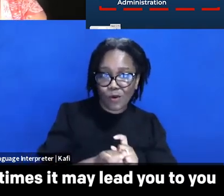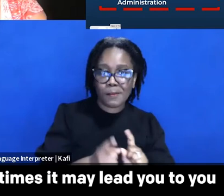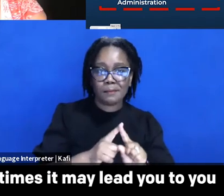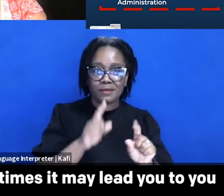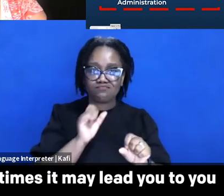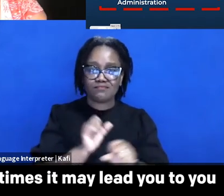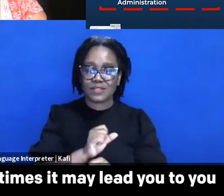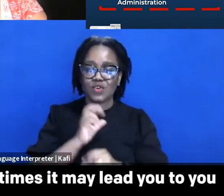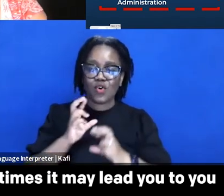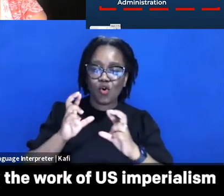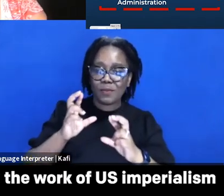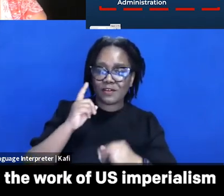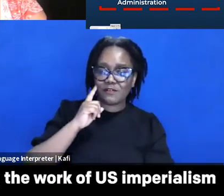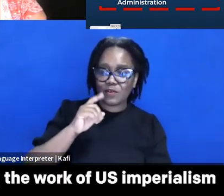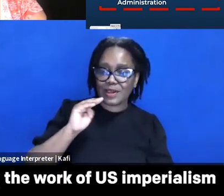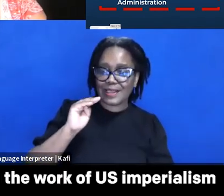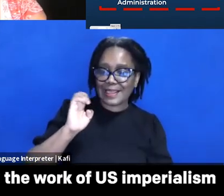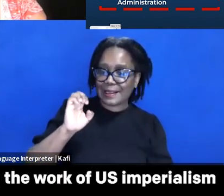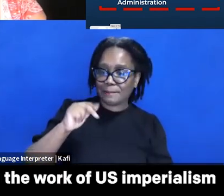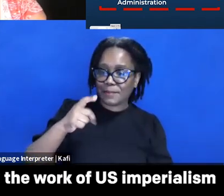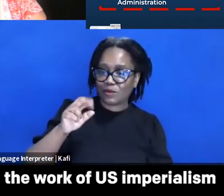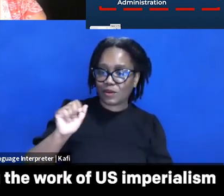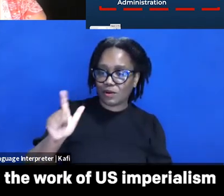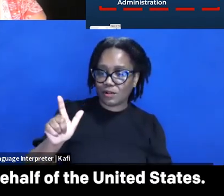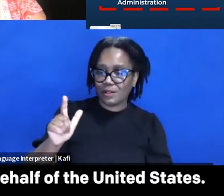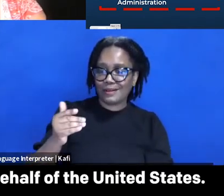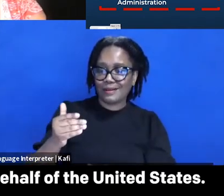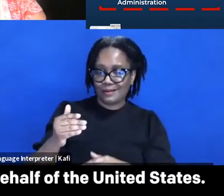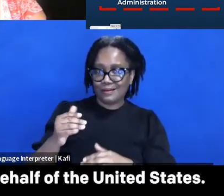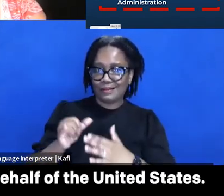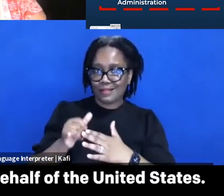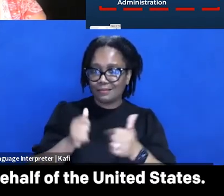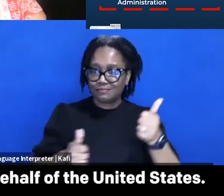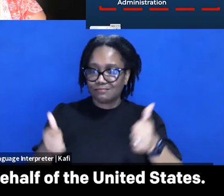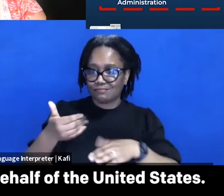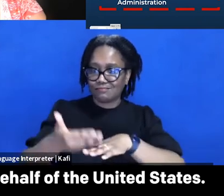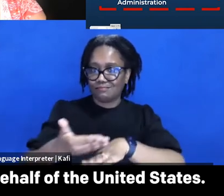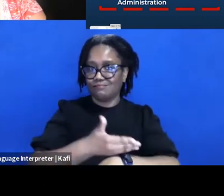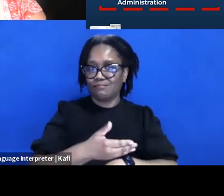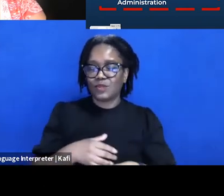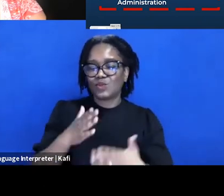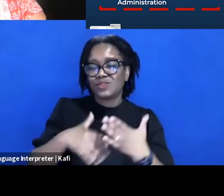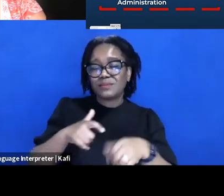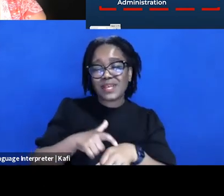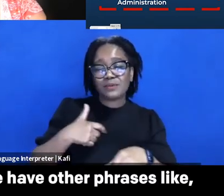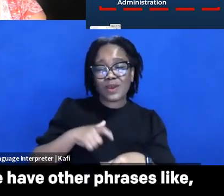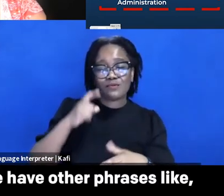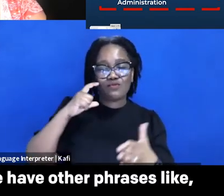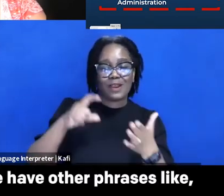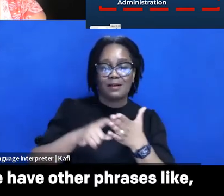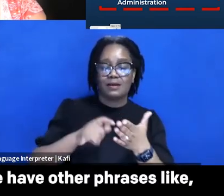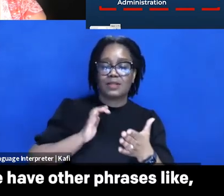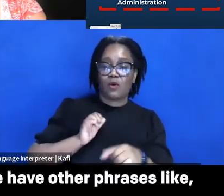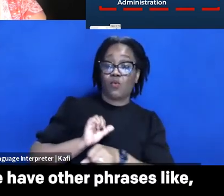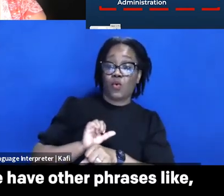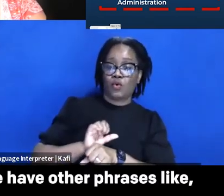but sometimes that it may even be doing the work of US imperialism on behalf of the United States. We have